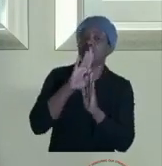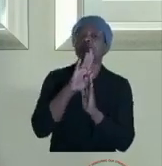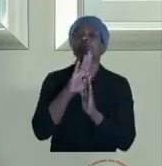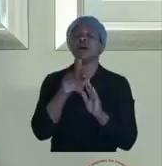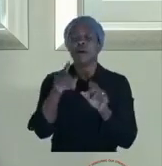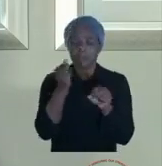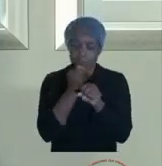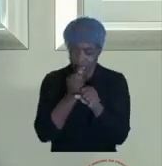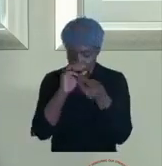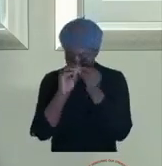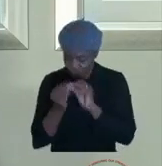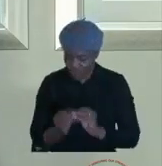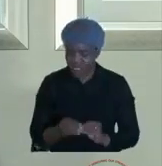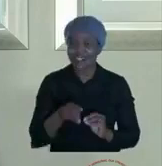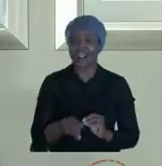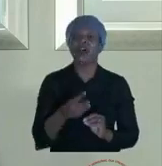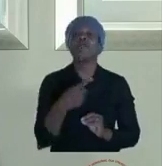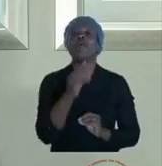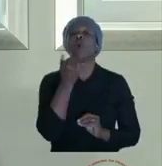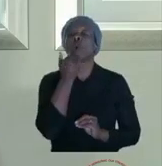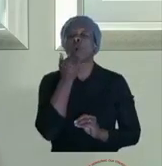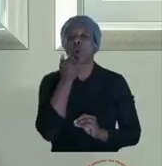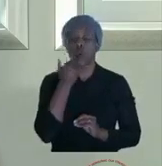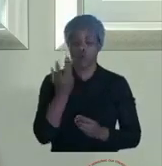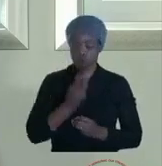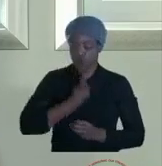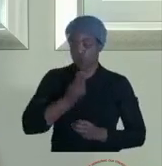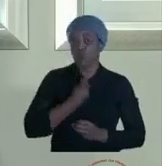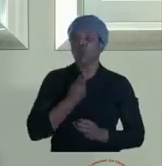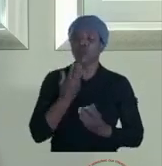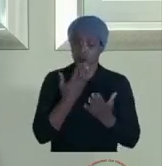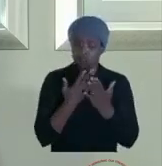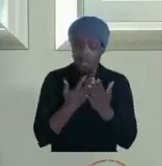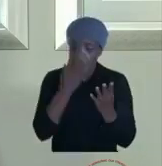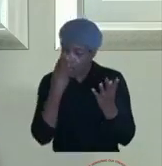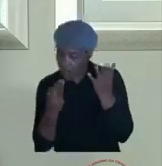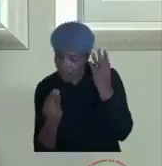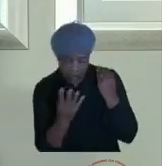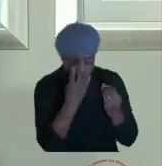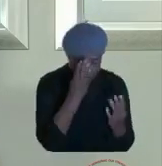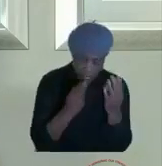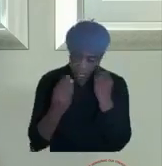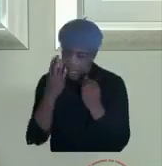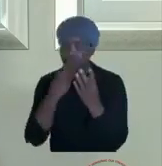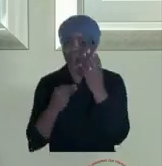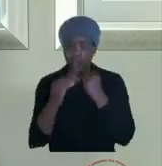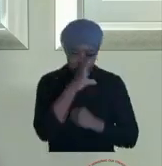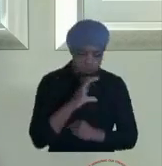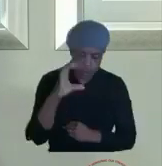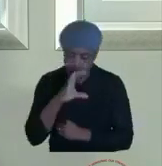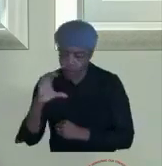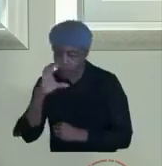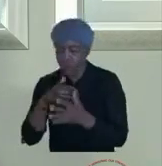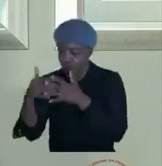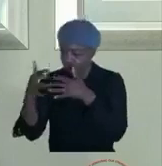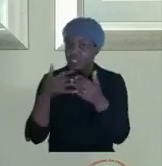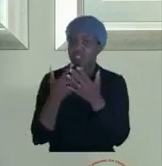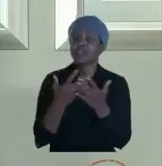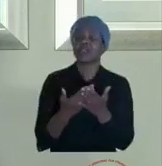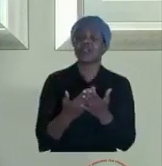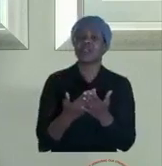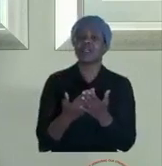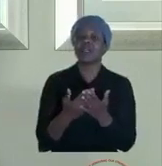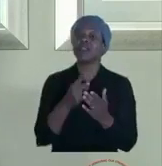be created for youth to share what they know and to learn from each other so as to avoid past mistakes.